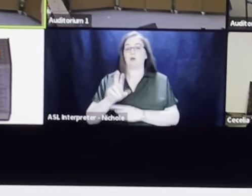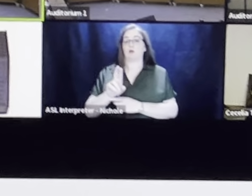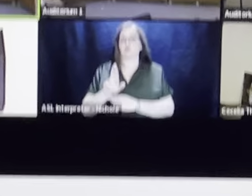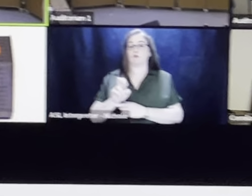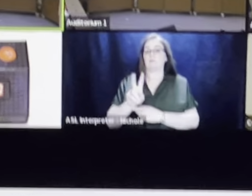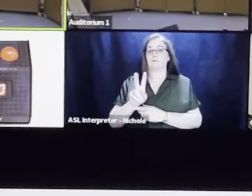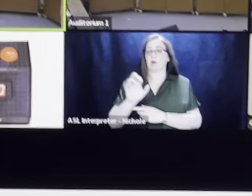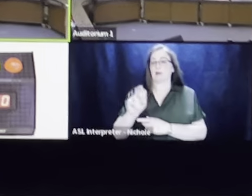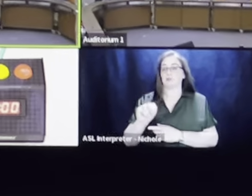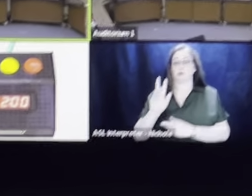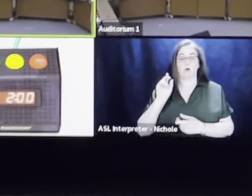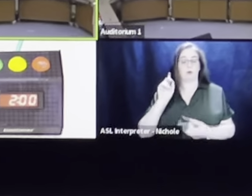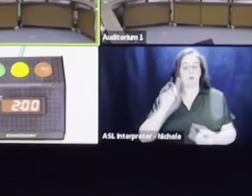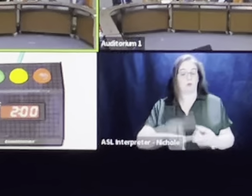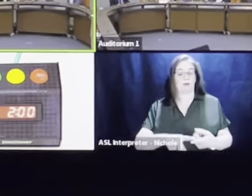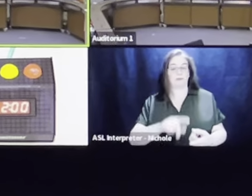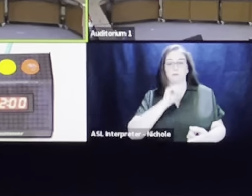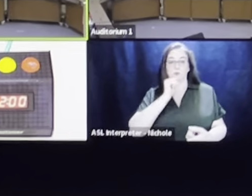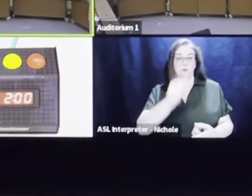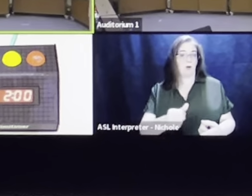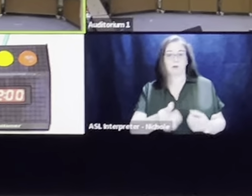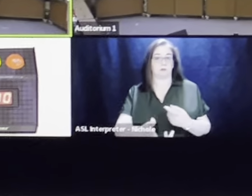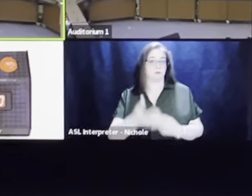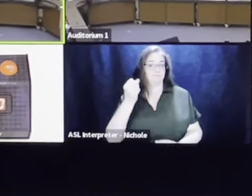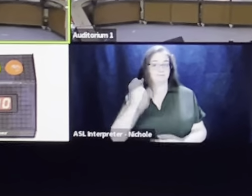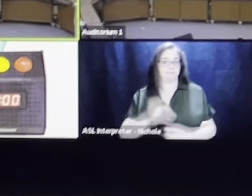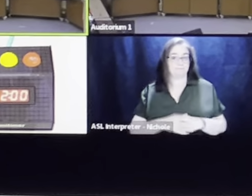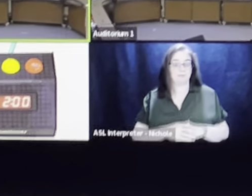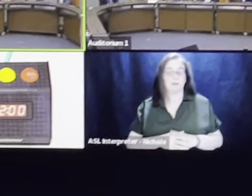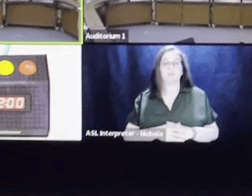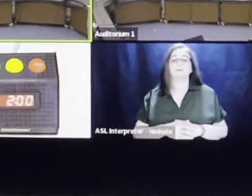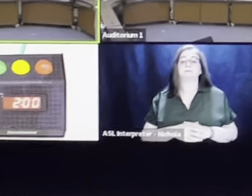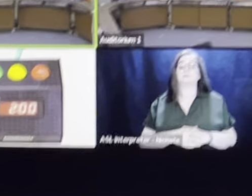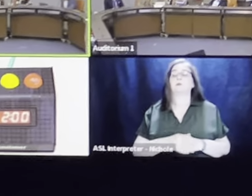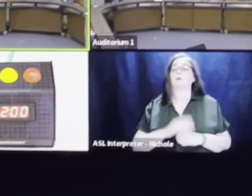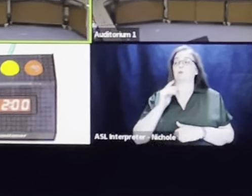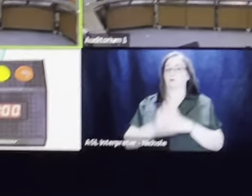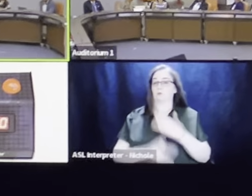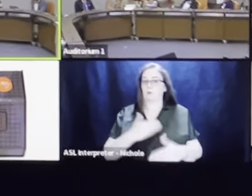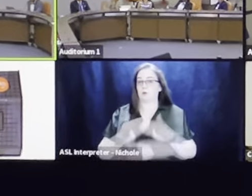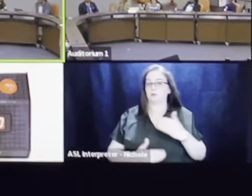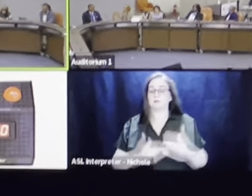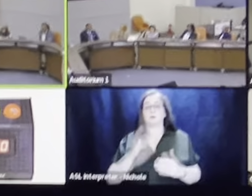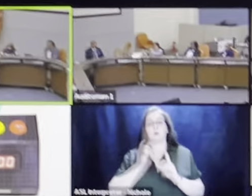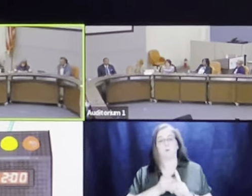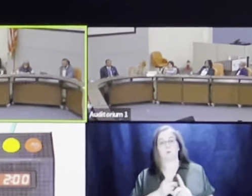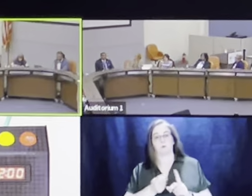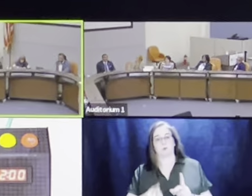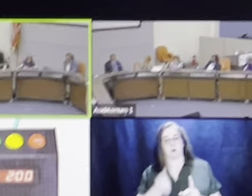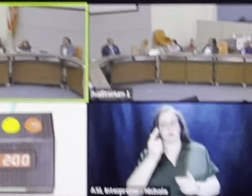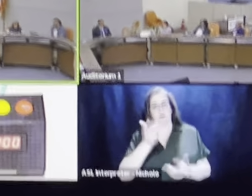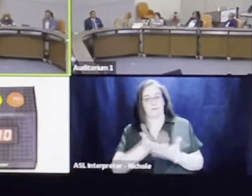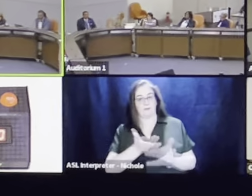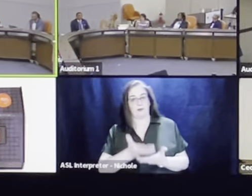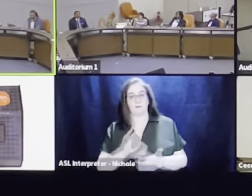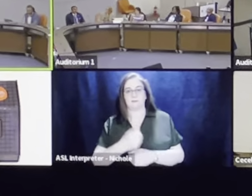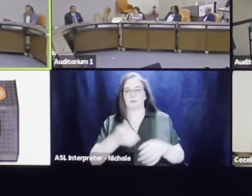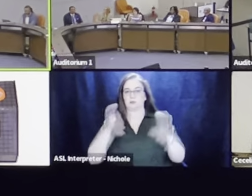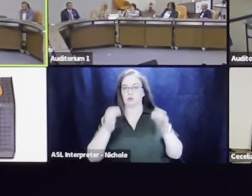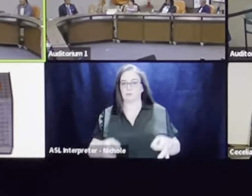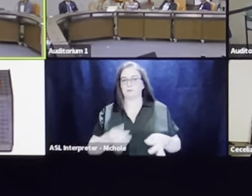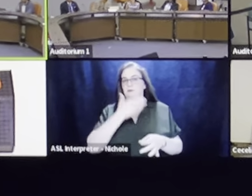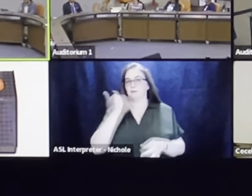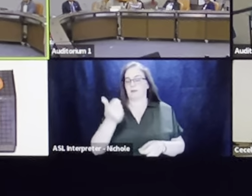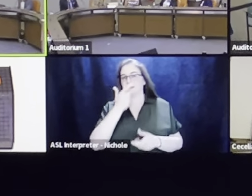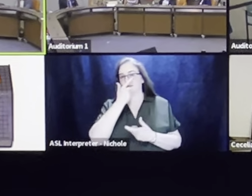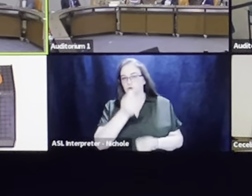all the way on to, down to non-revocation. Through this process, our goal is to understand the facts and make a determination in the best